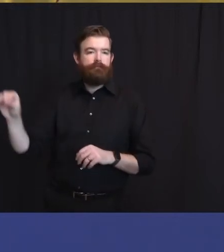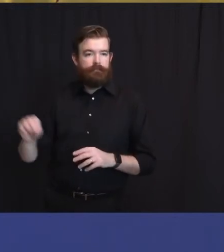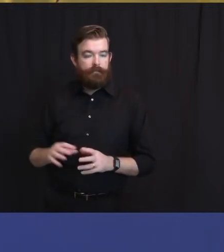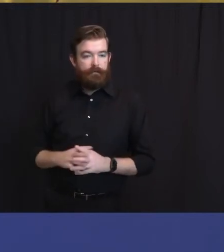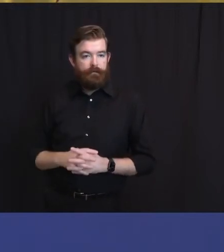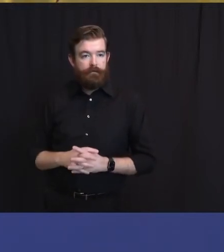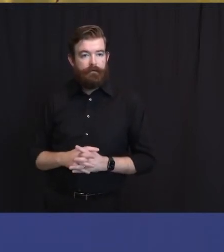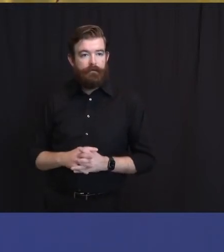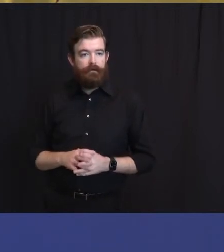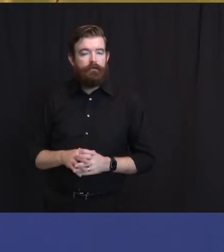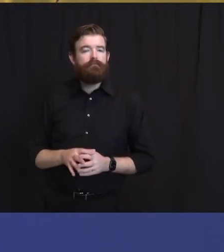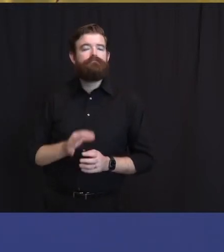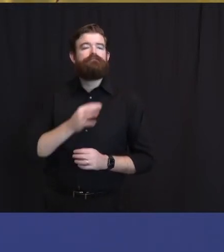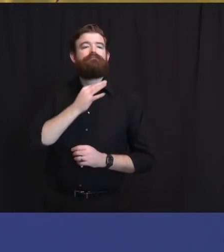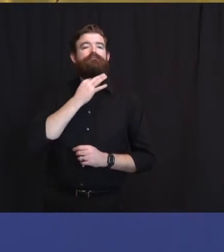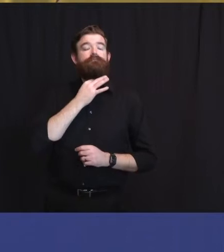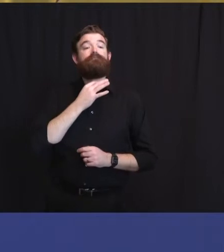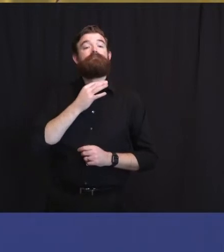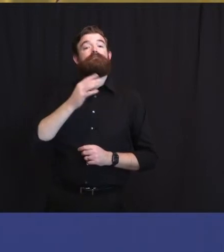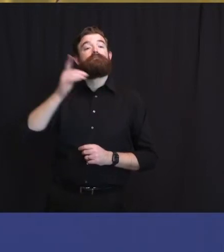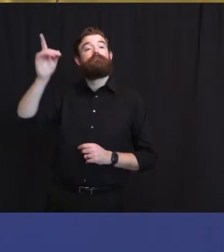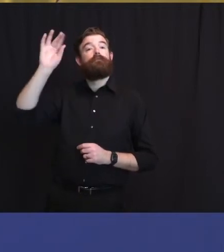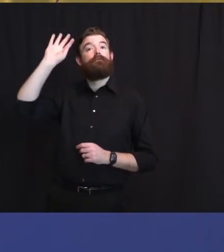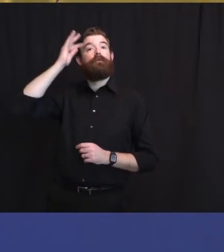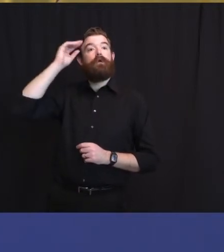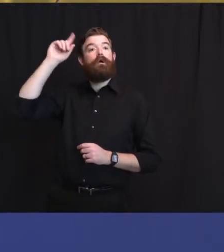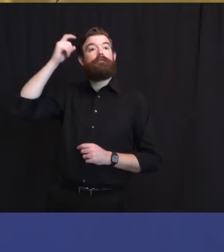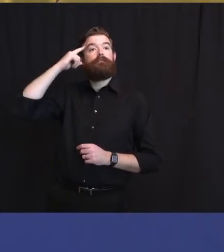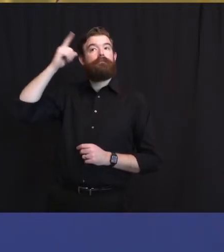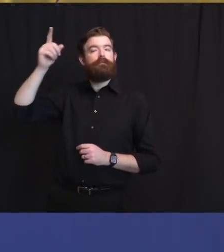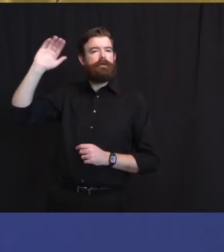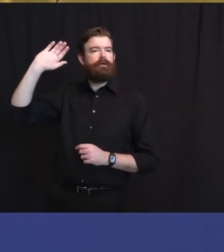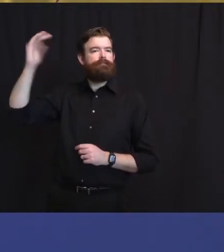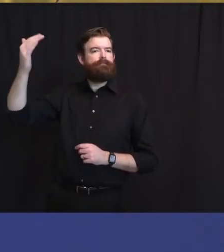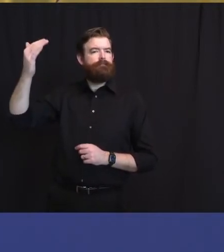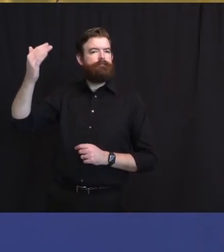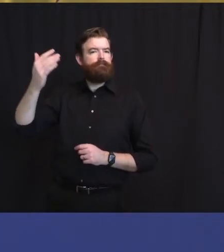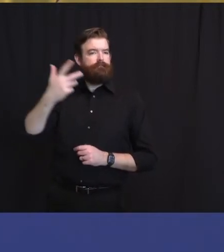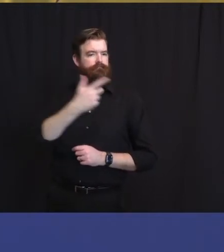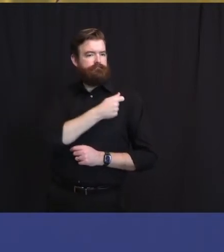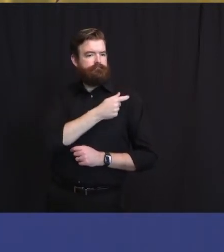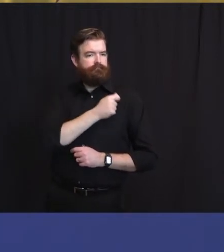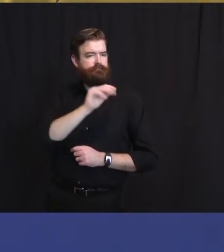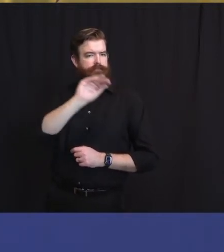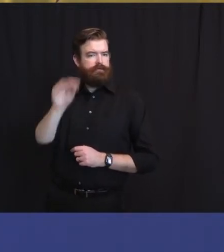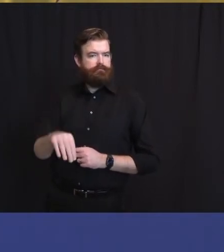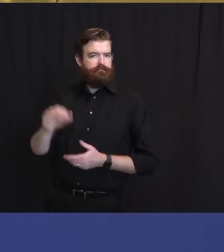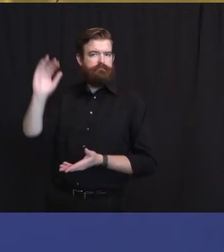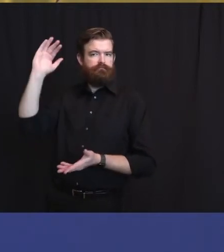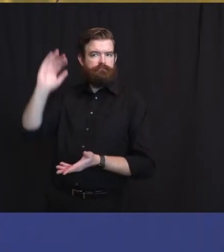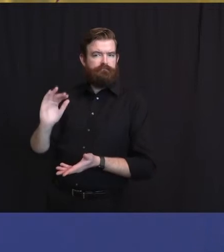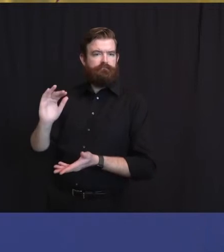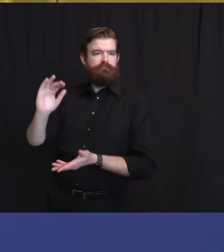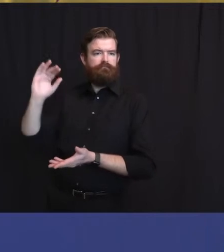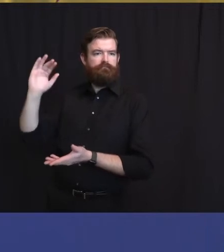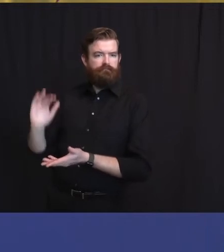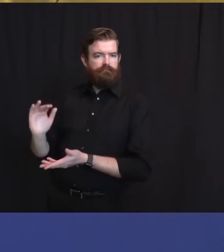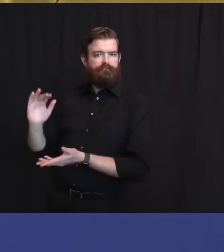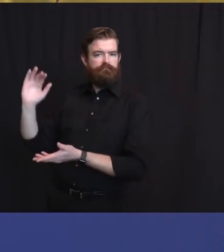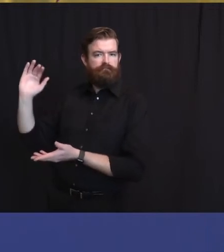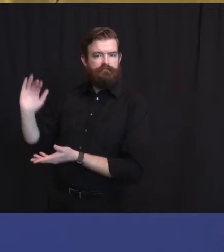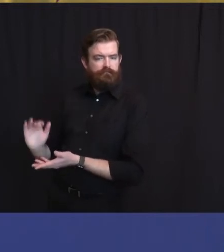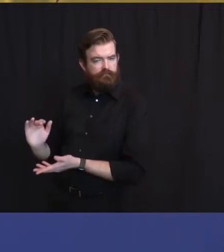change the rules midway in terms of the percentage of vaccine? Was this something that the state came into late because